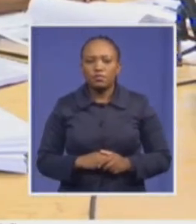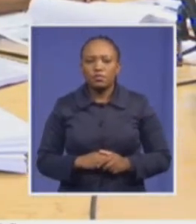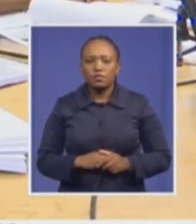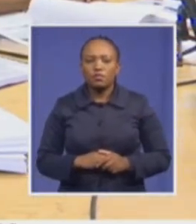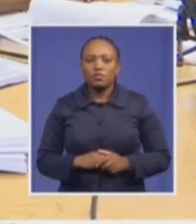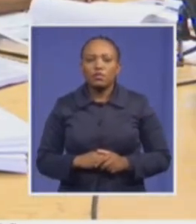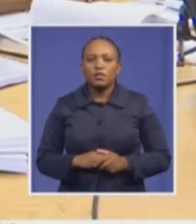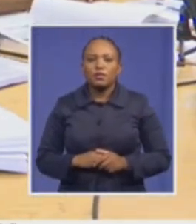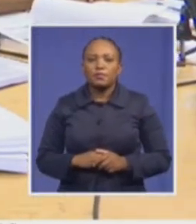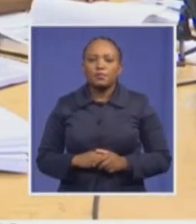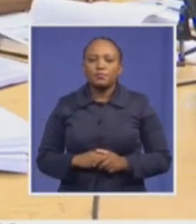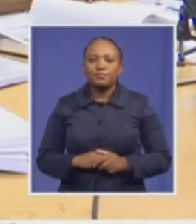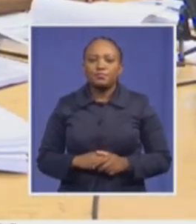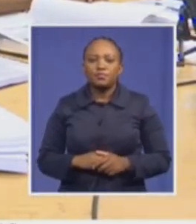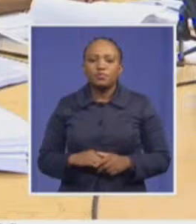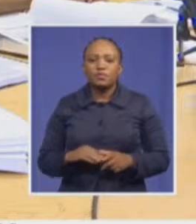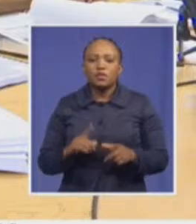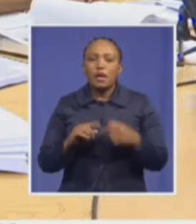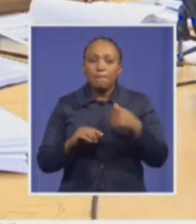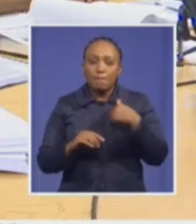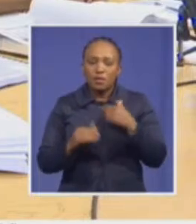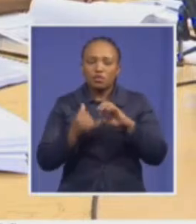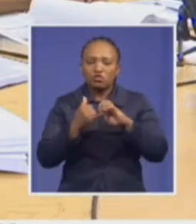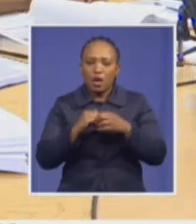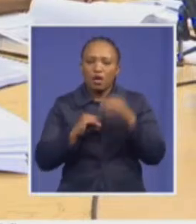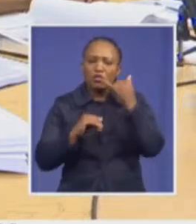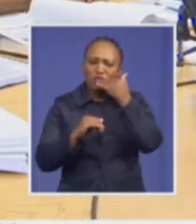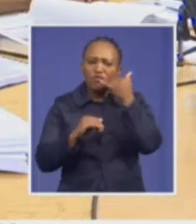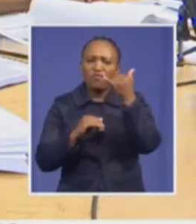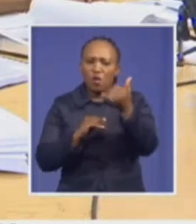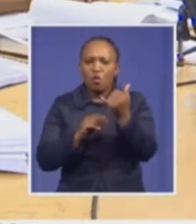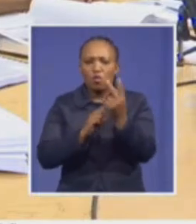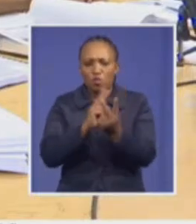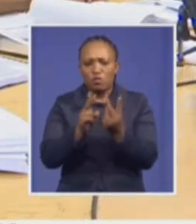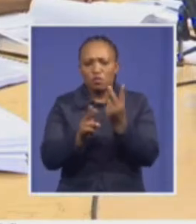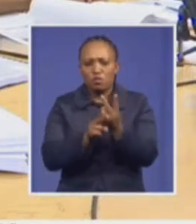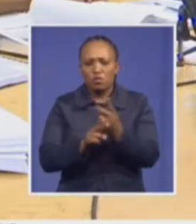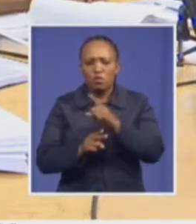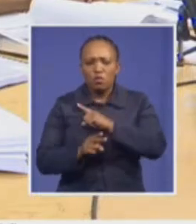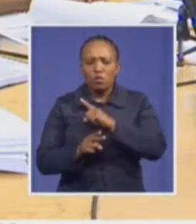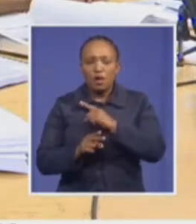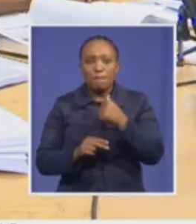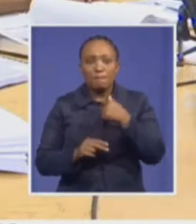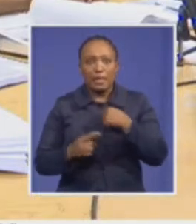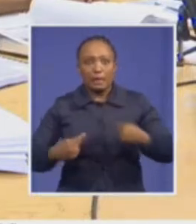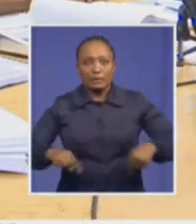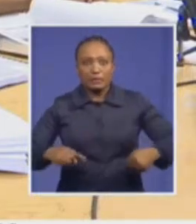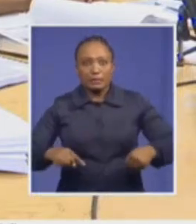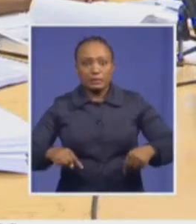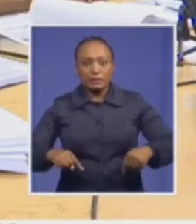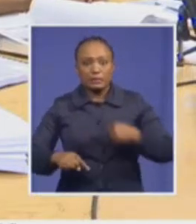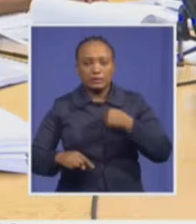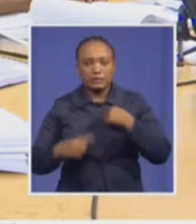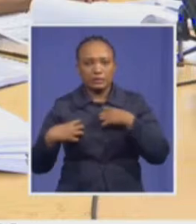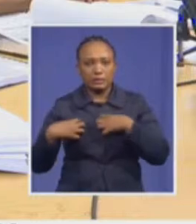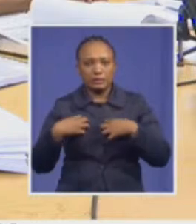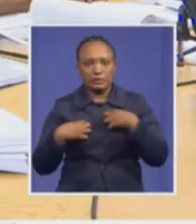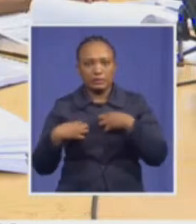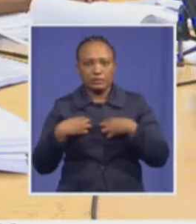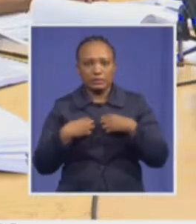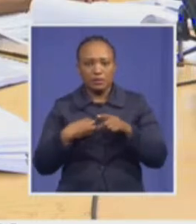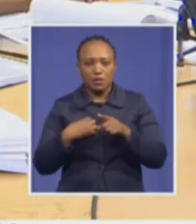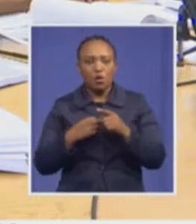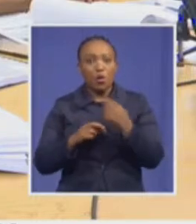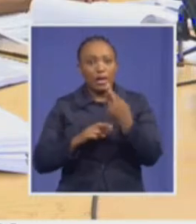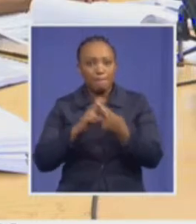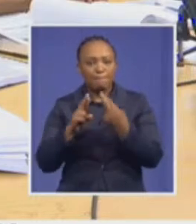again, because my biggest fear now is it's a repeat. Yeah. Yes, so I'm trying to avert the